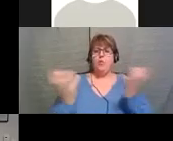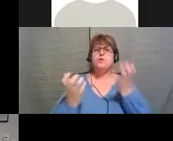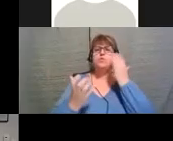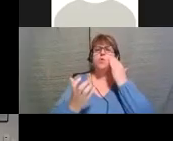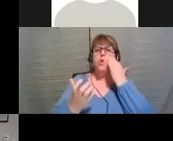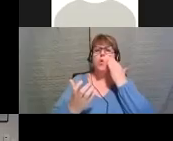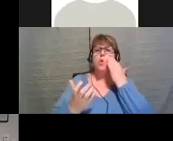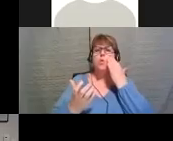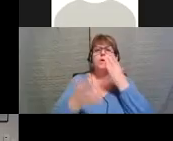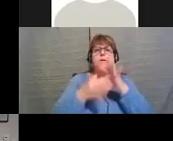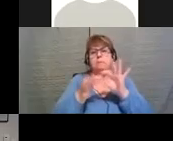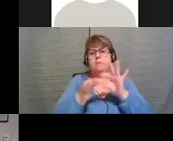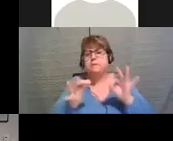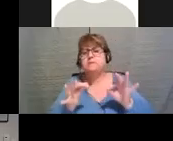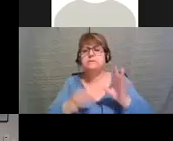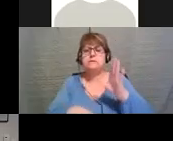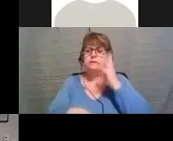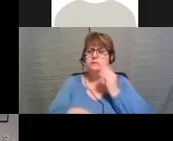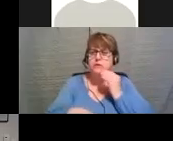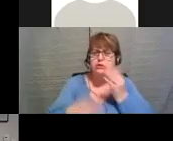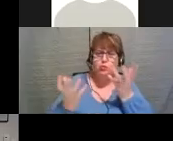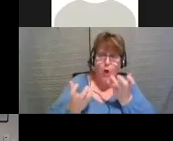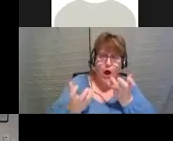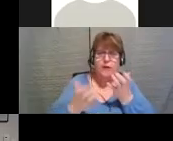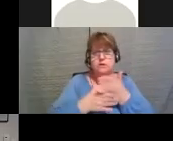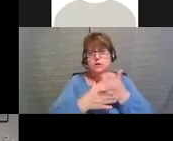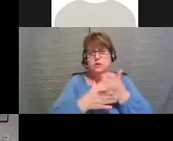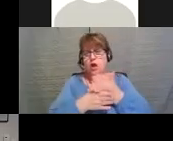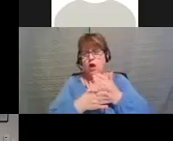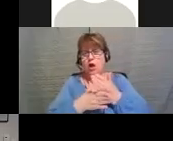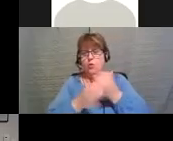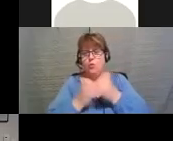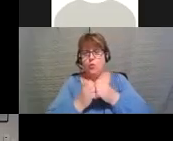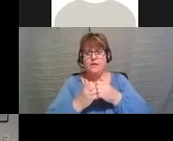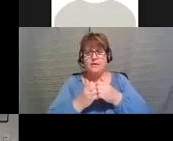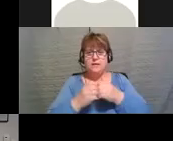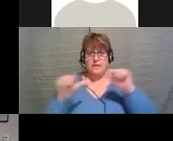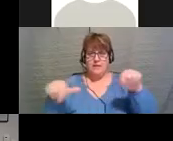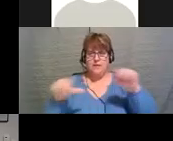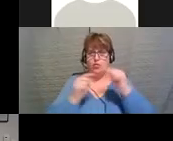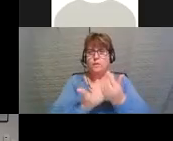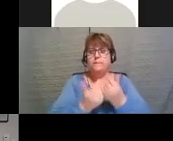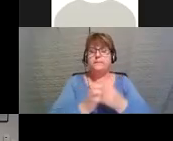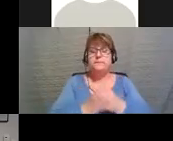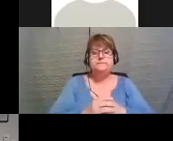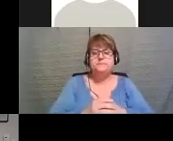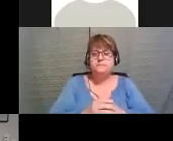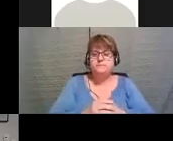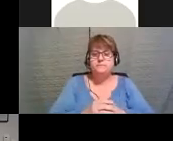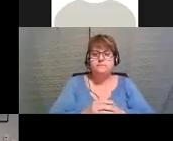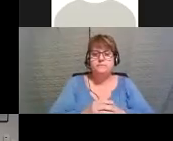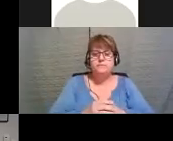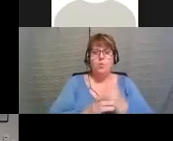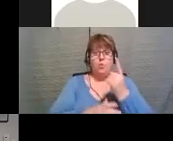of comments, what kind of experiences you would like to share with this distinguished group. One